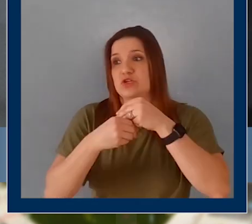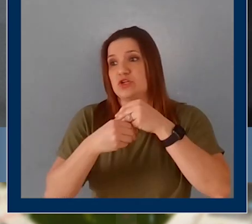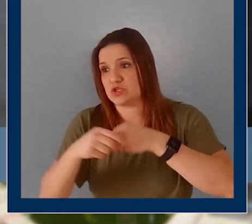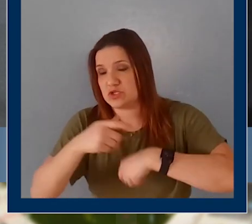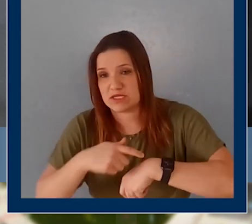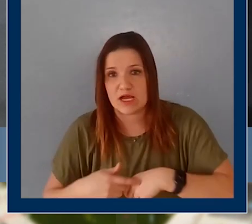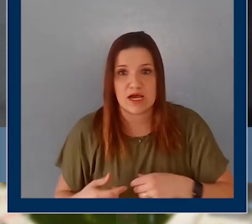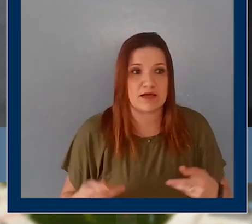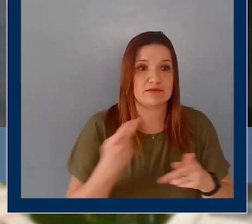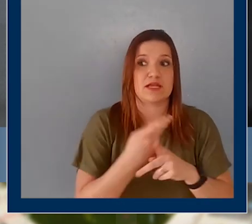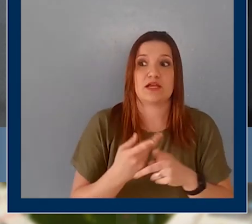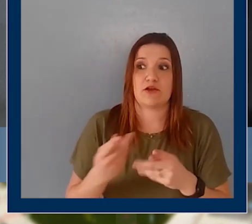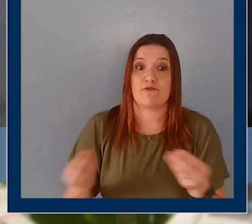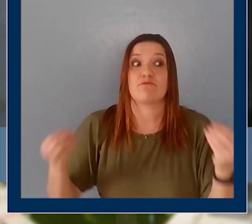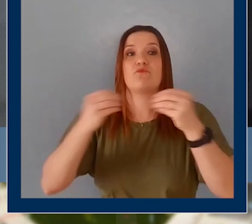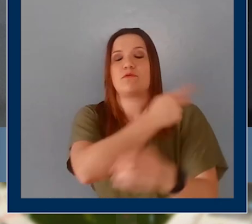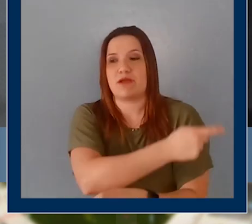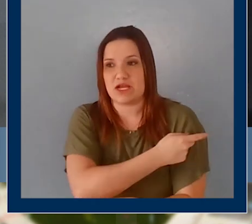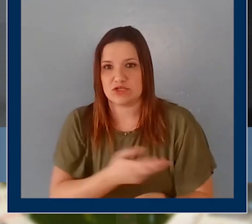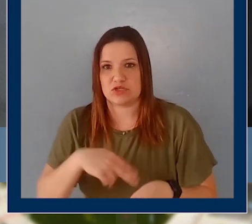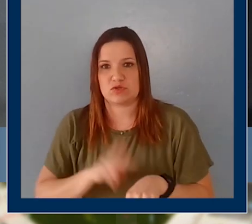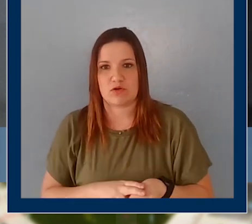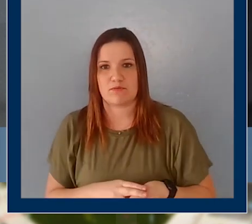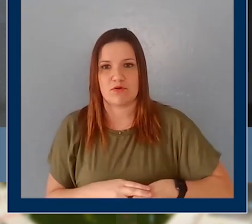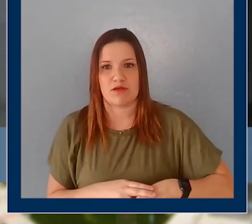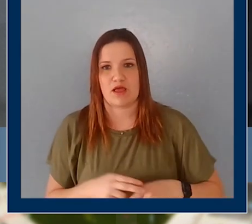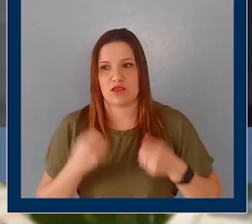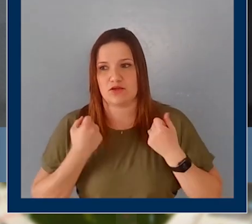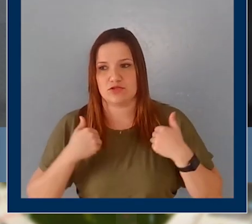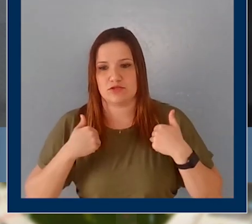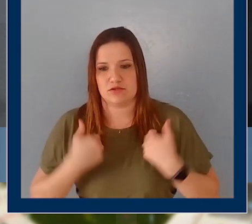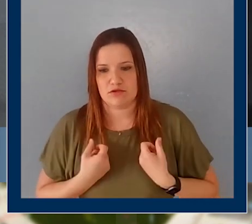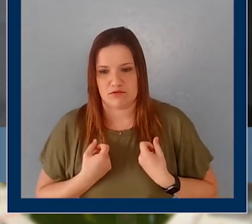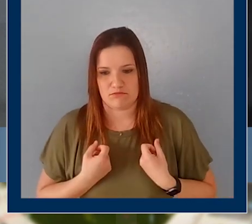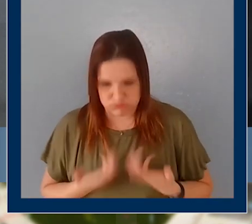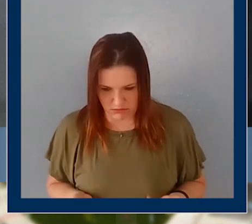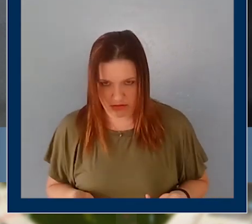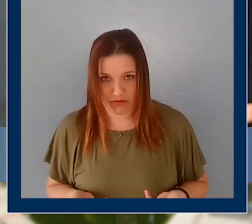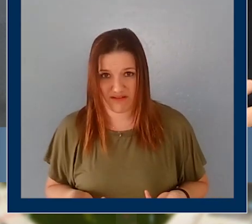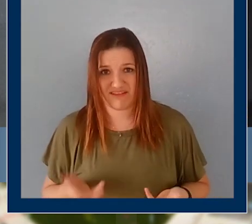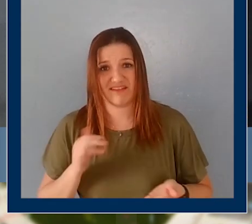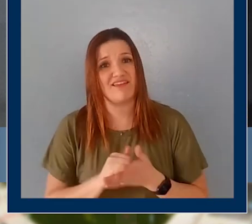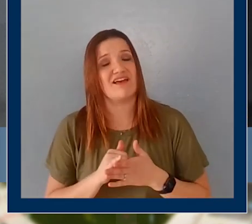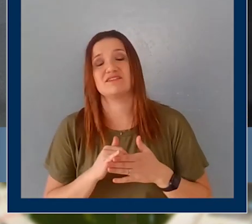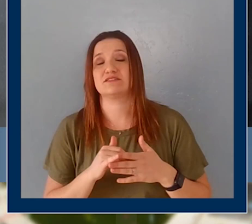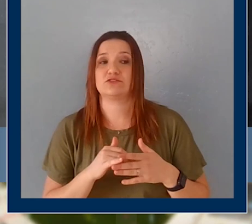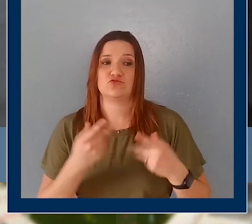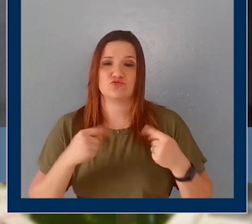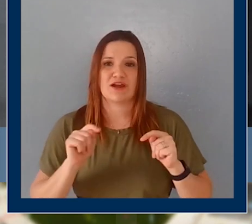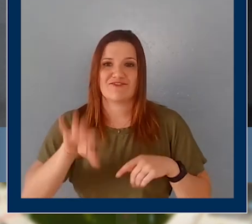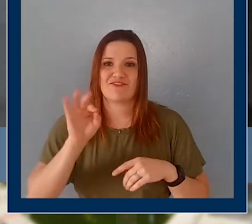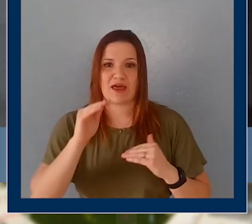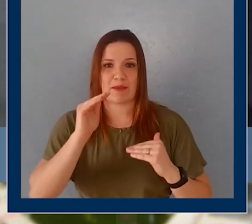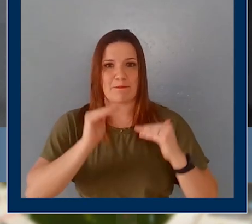4 of them right now because we've completely shut down elective surgery. So we could put patients in those operating rooms, but you've got to have the staff to